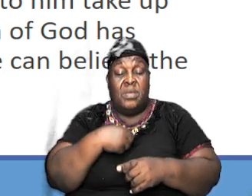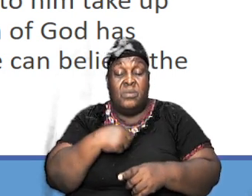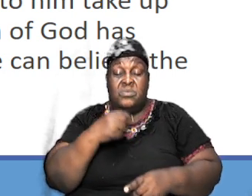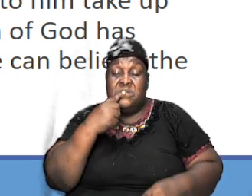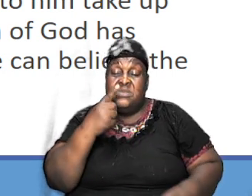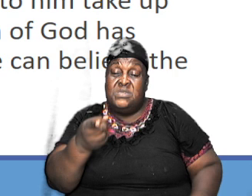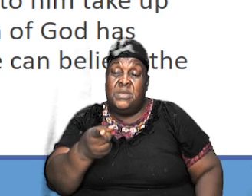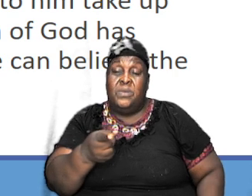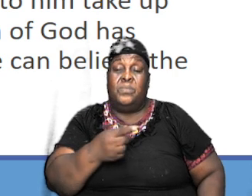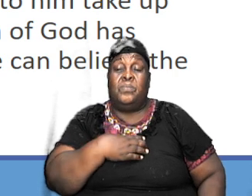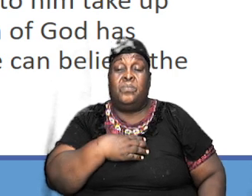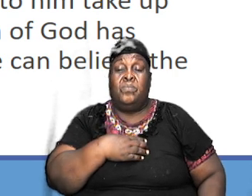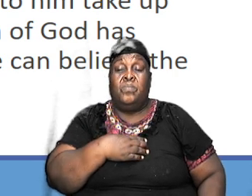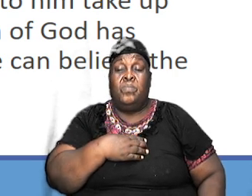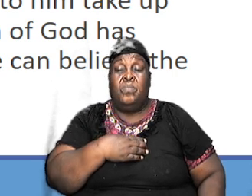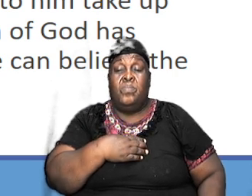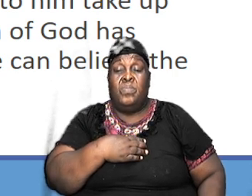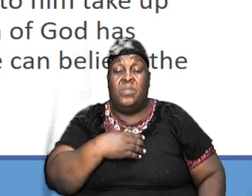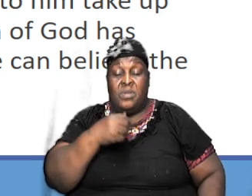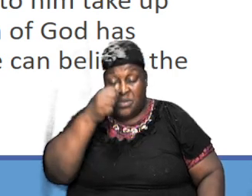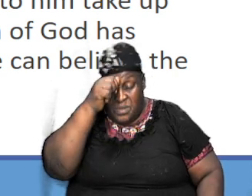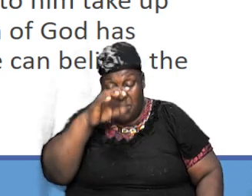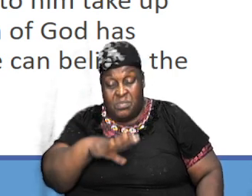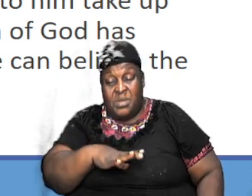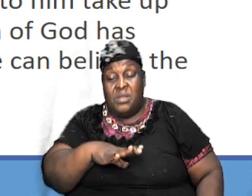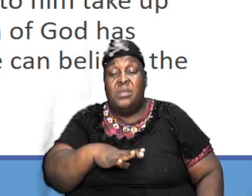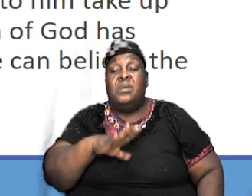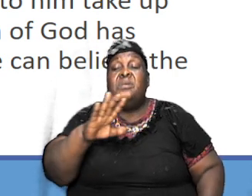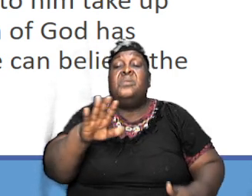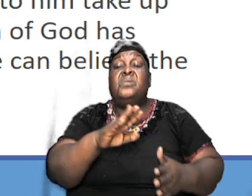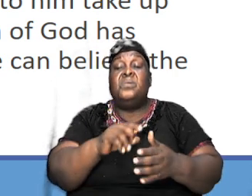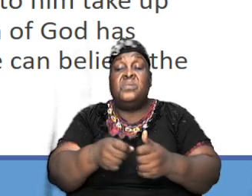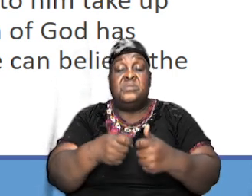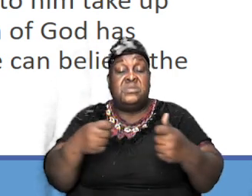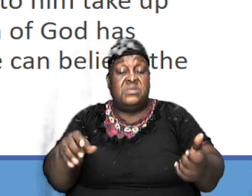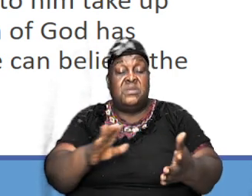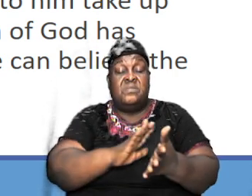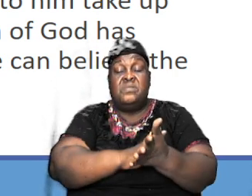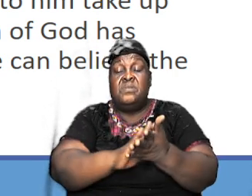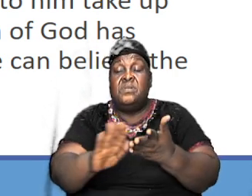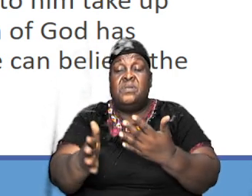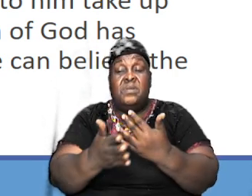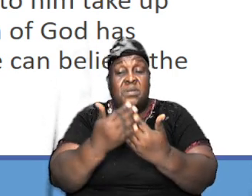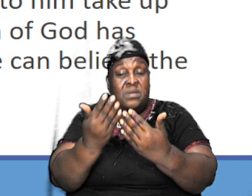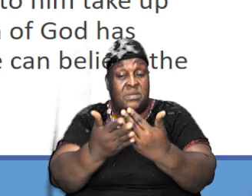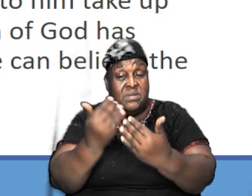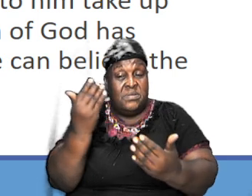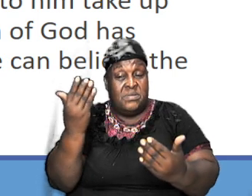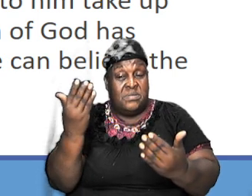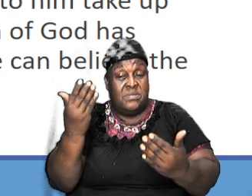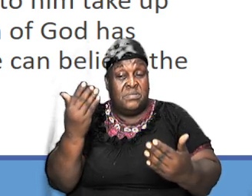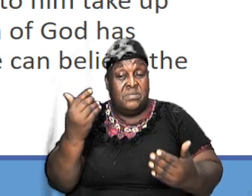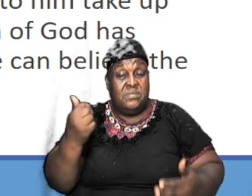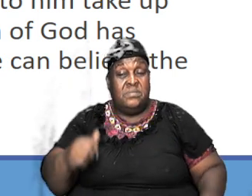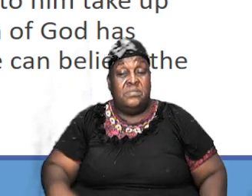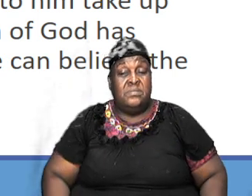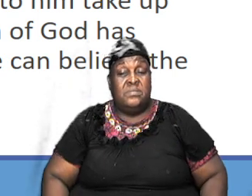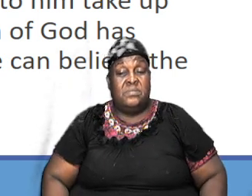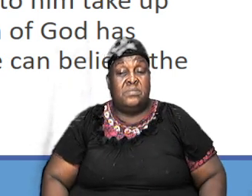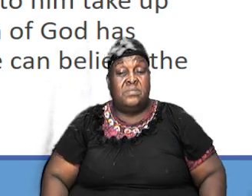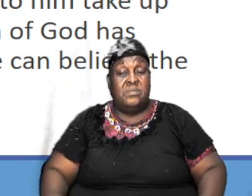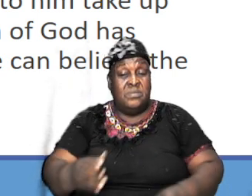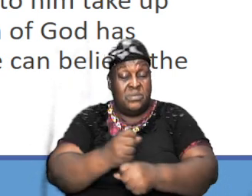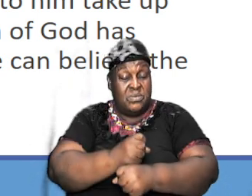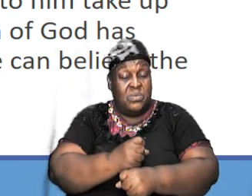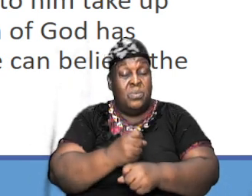say, to say to the man, thy sin be forgiven thee, is actually easier. Because it took